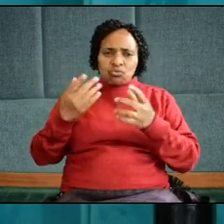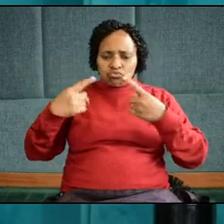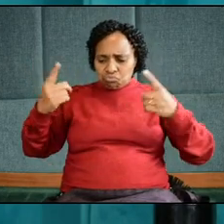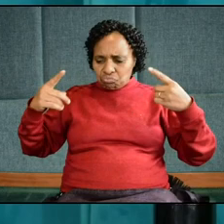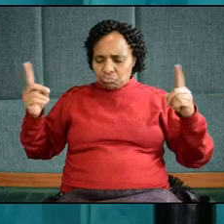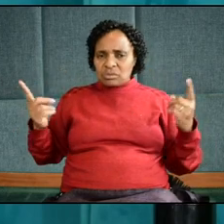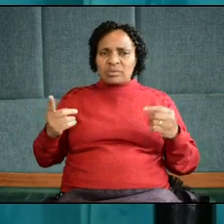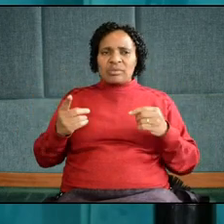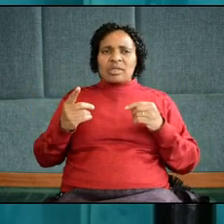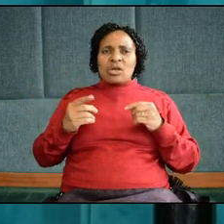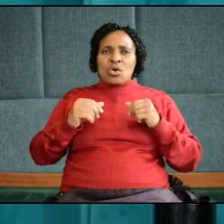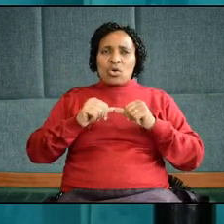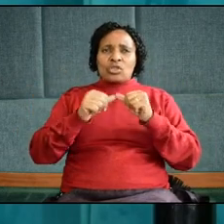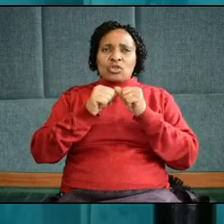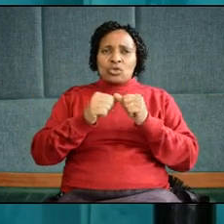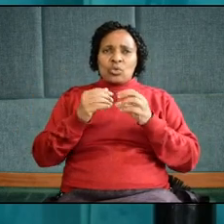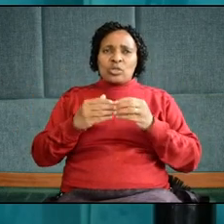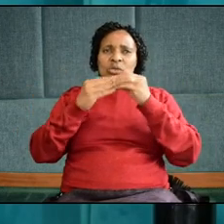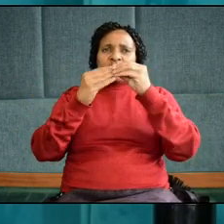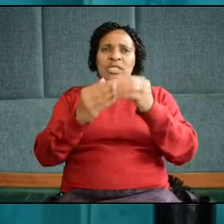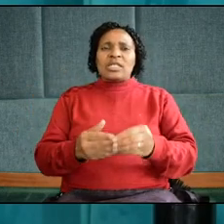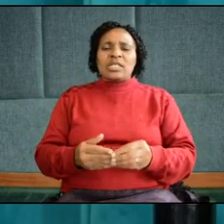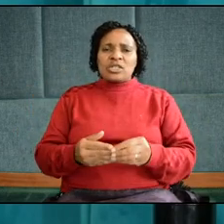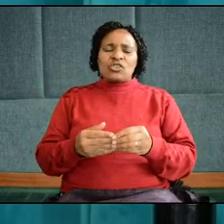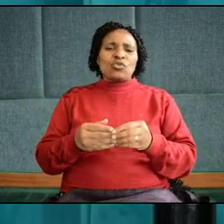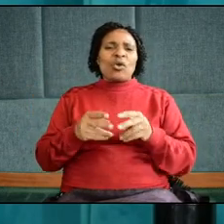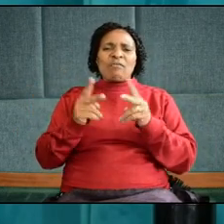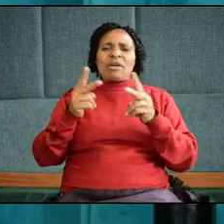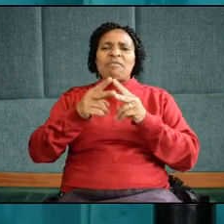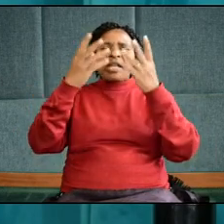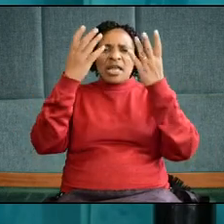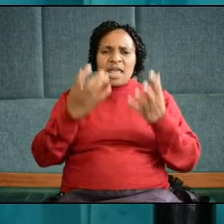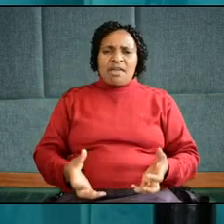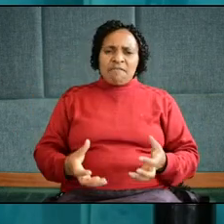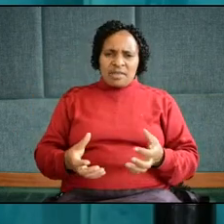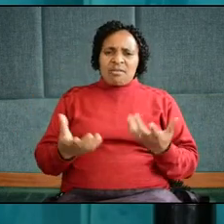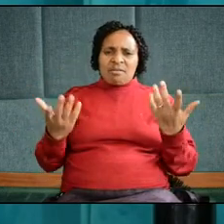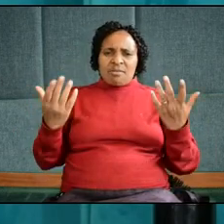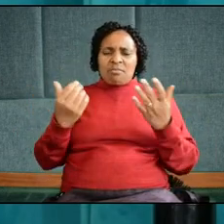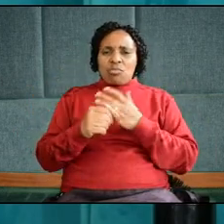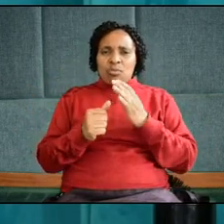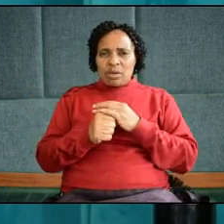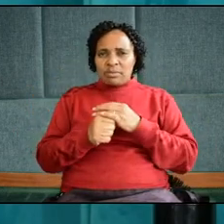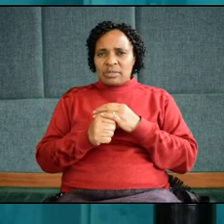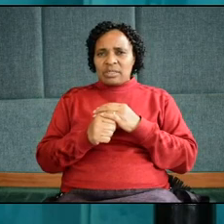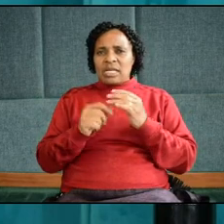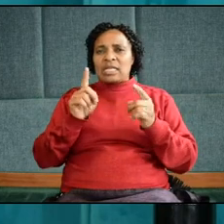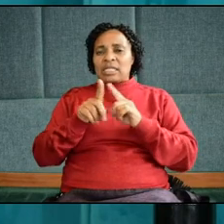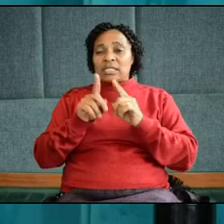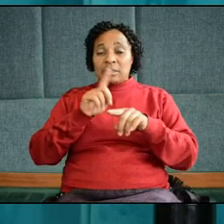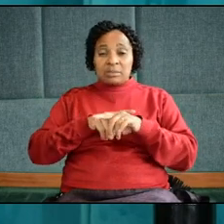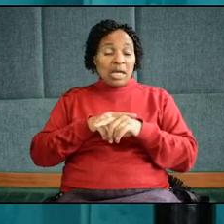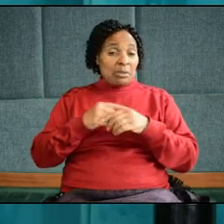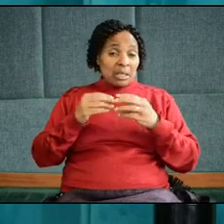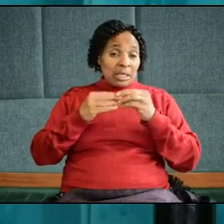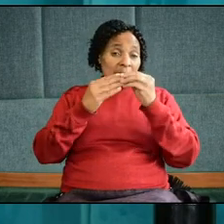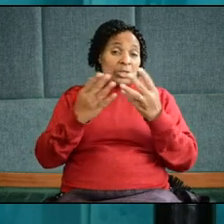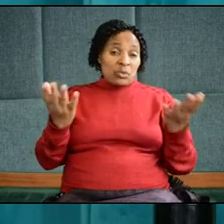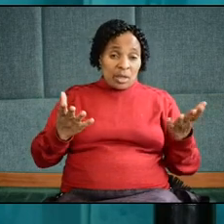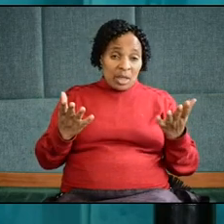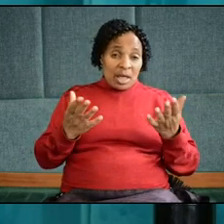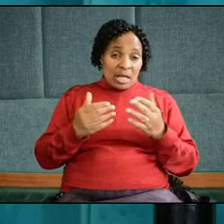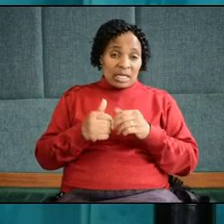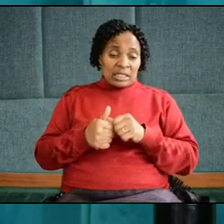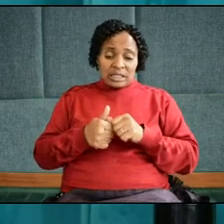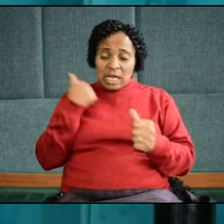see. And this can lead to very grave consequences, you see, and it might even lead to the denial of the